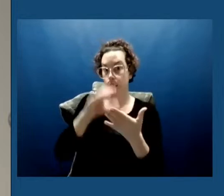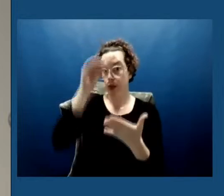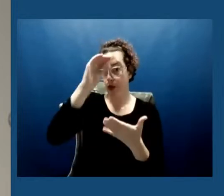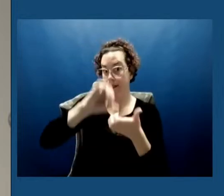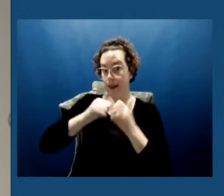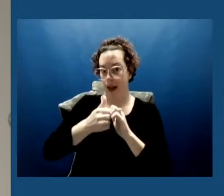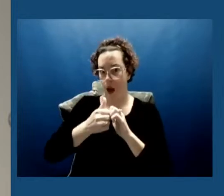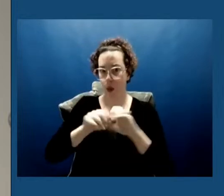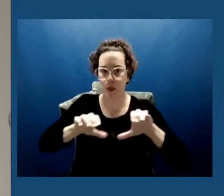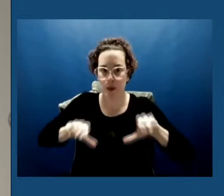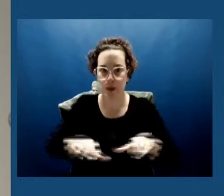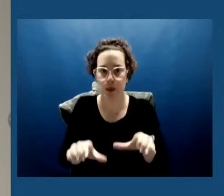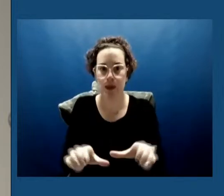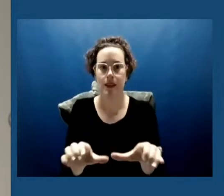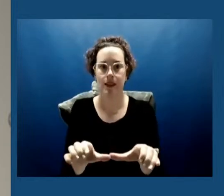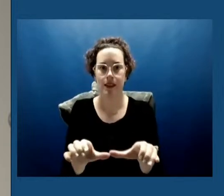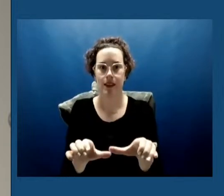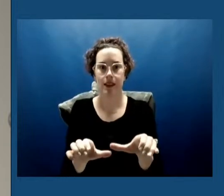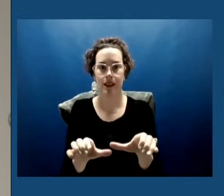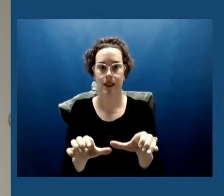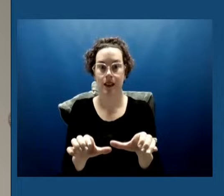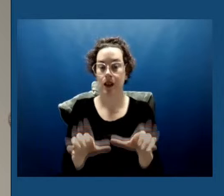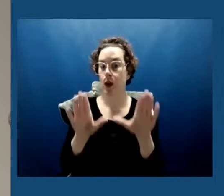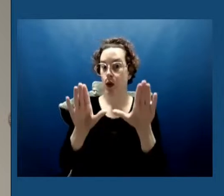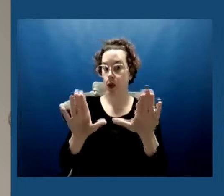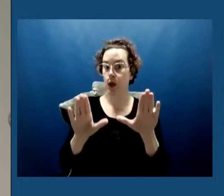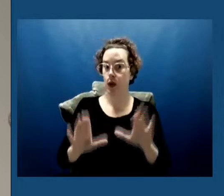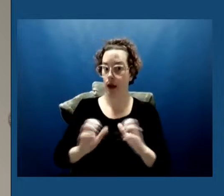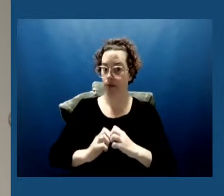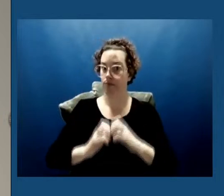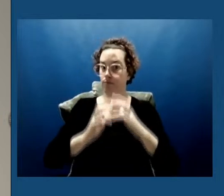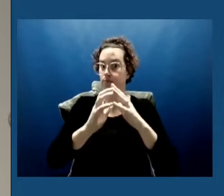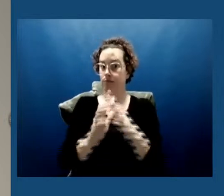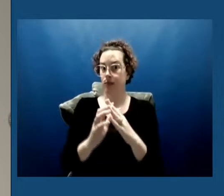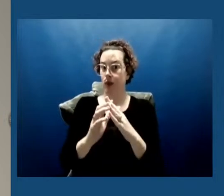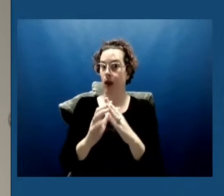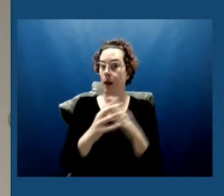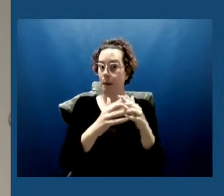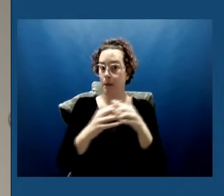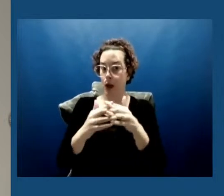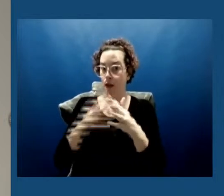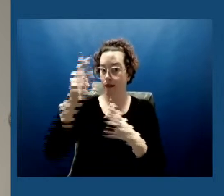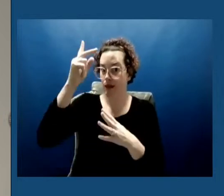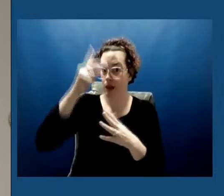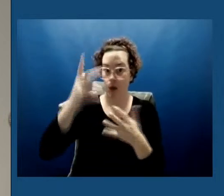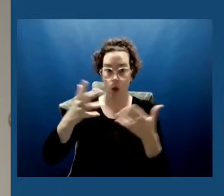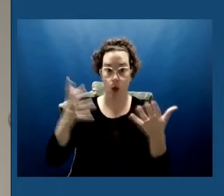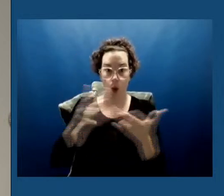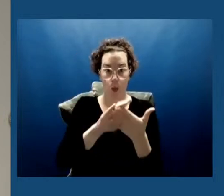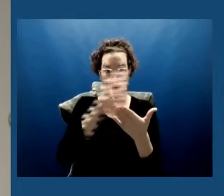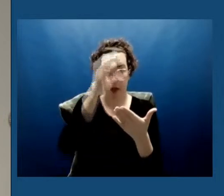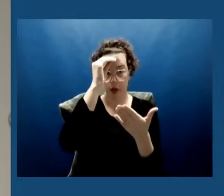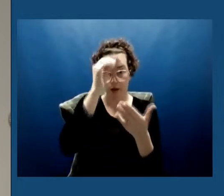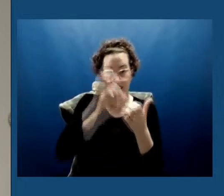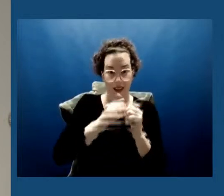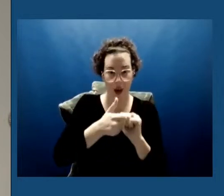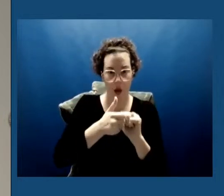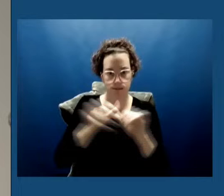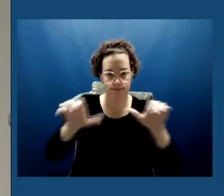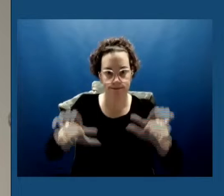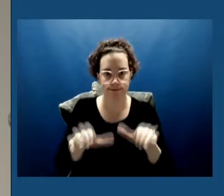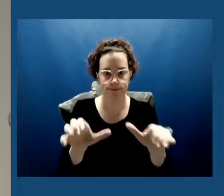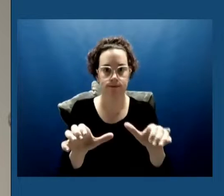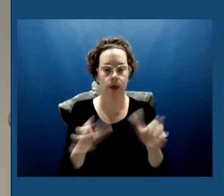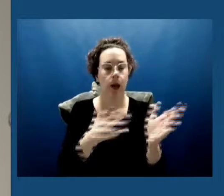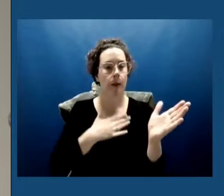did John Dewey say, the great pillar of American educational philosophy? We learn by doing. So once I allowed my students to experiment working with